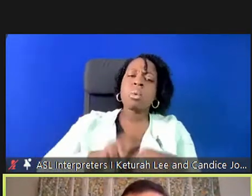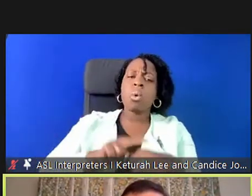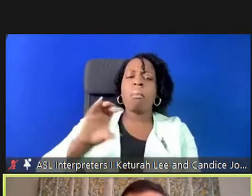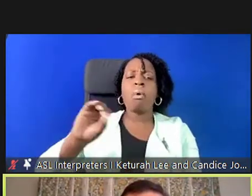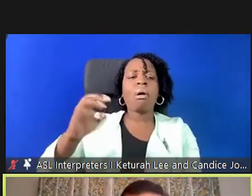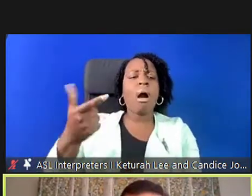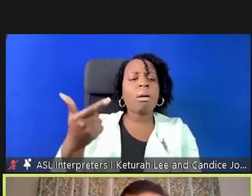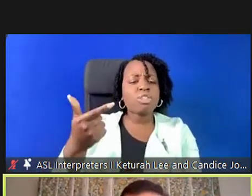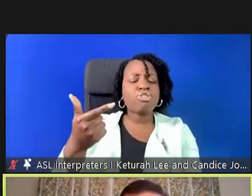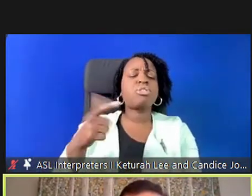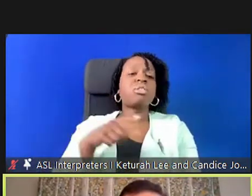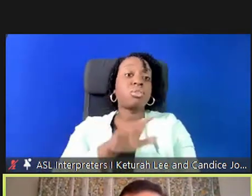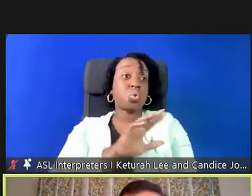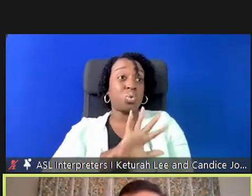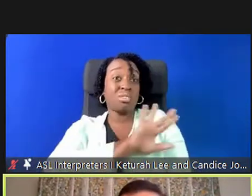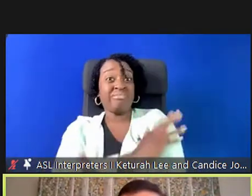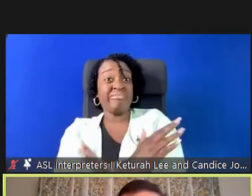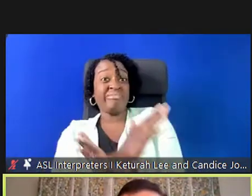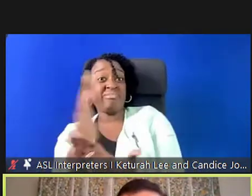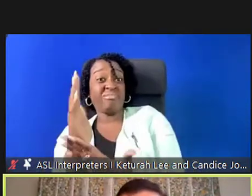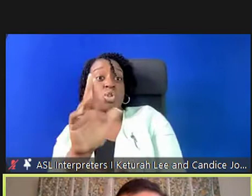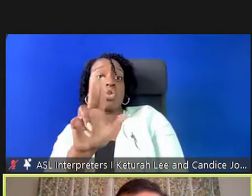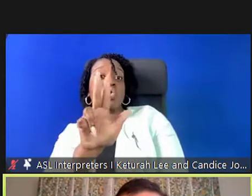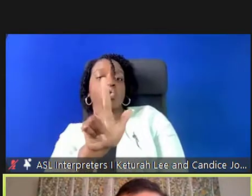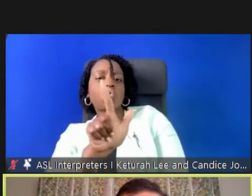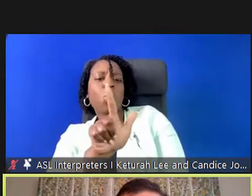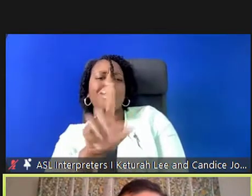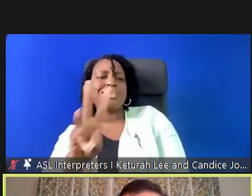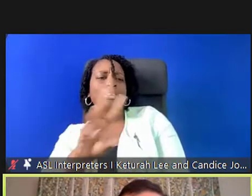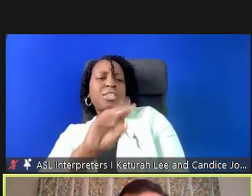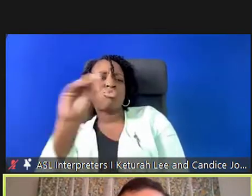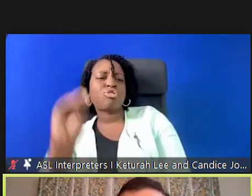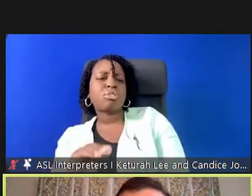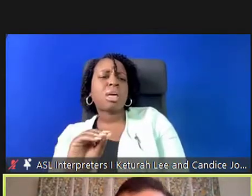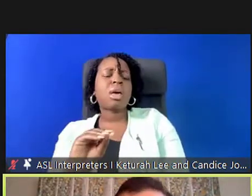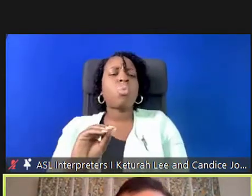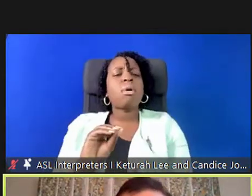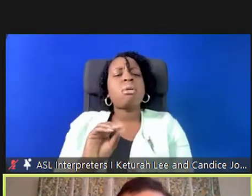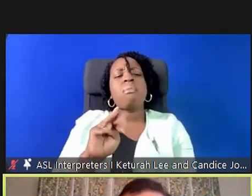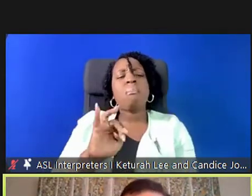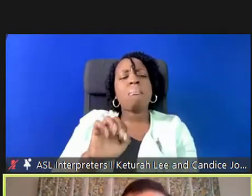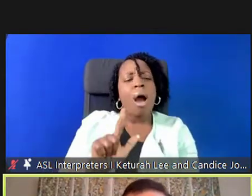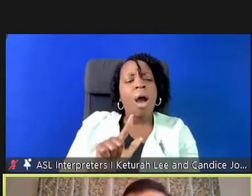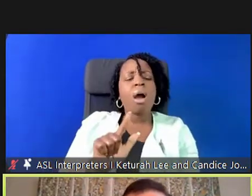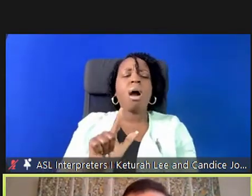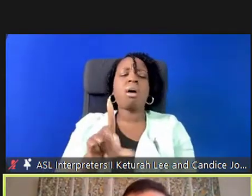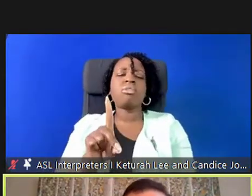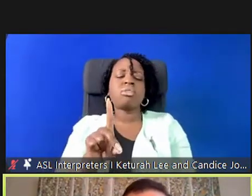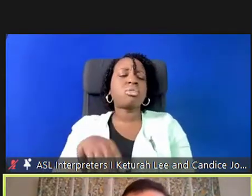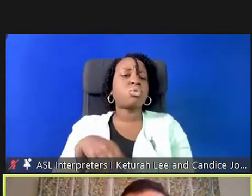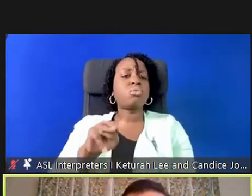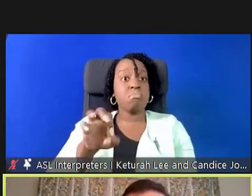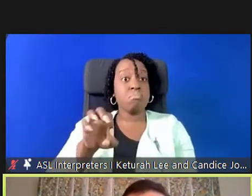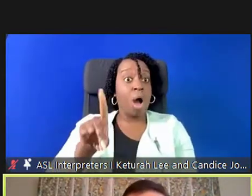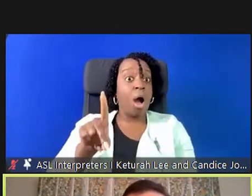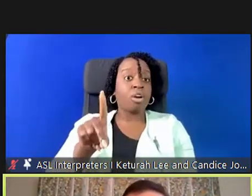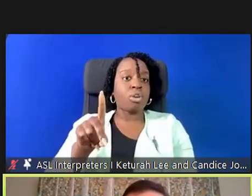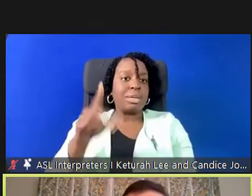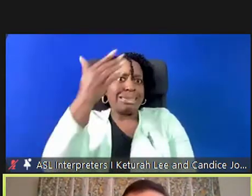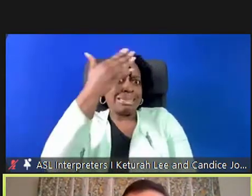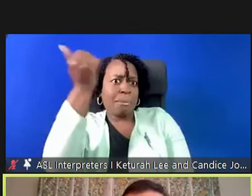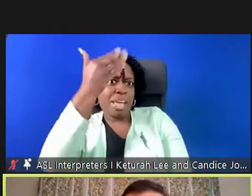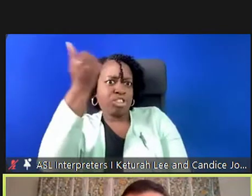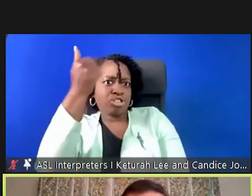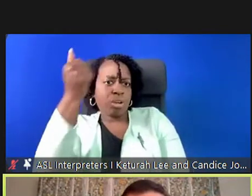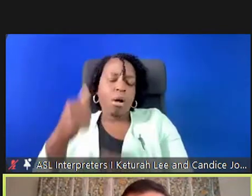to 26% for those with mild to moderate dementia, as well as pain. And lastly, there were a number